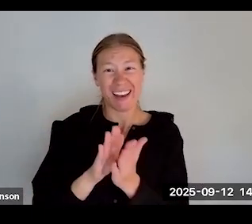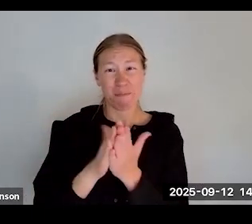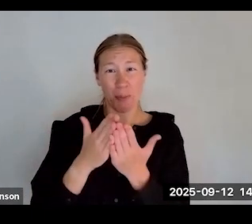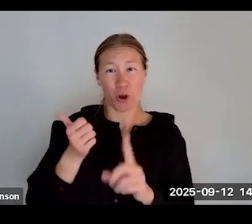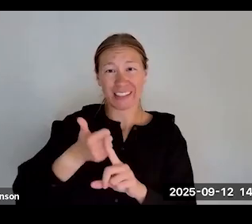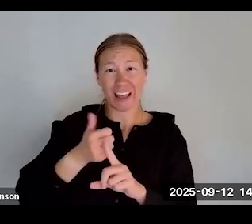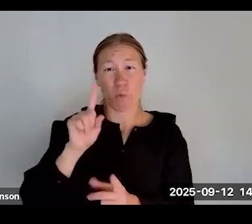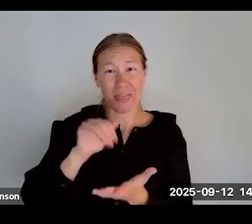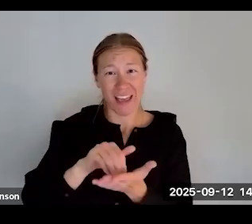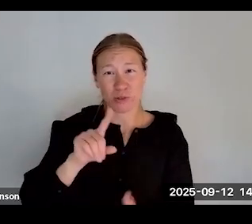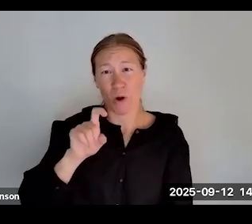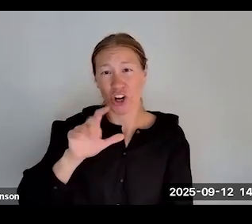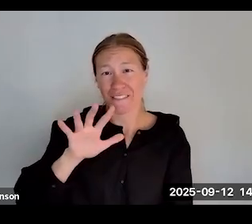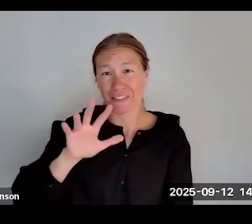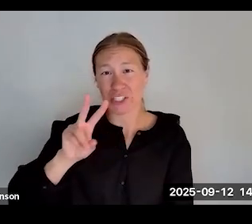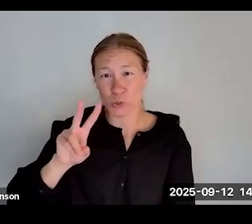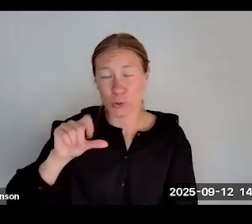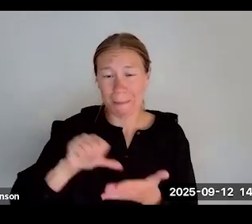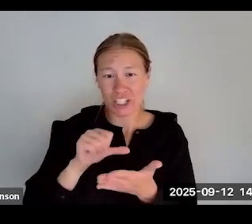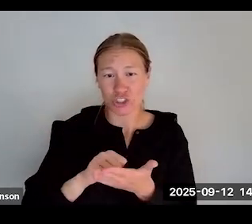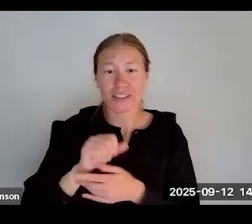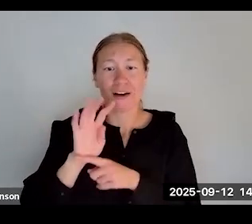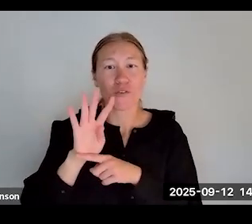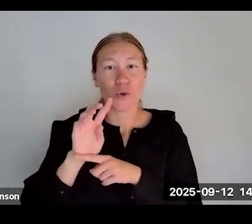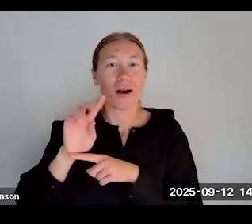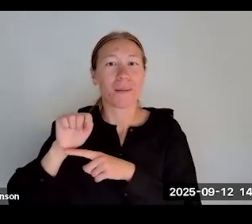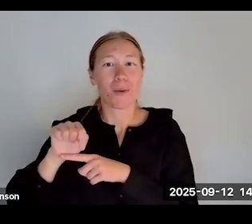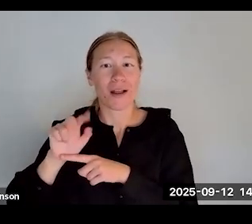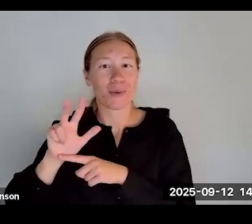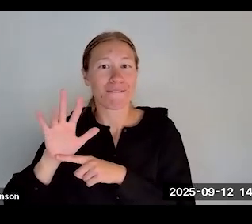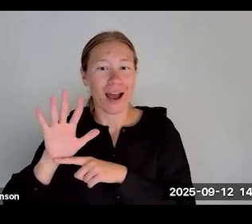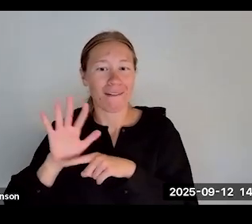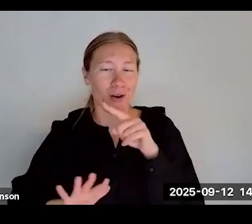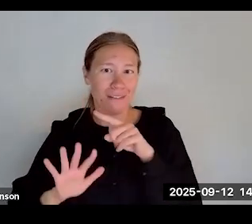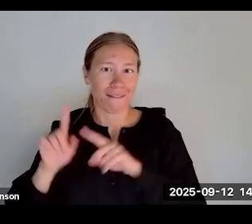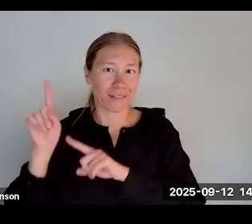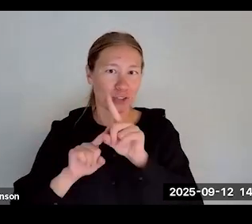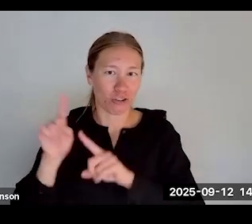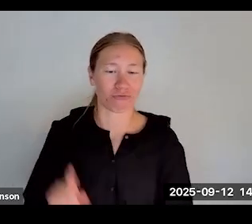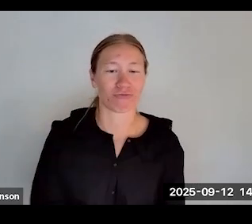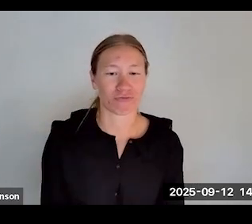1,152 pages and has a 4.35 star rating on Goodreads.